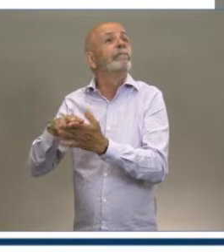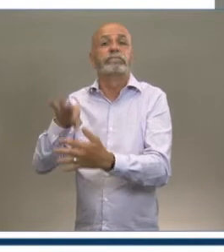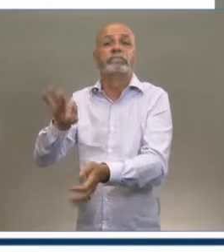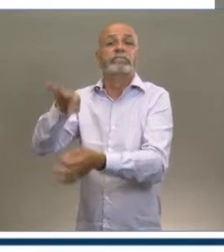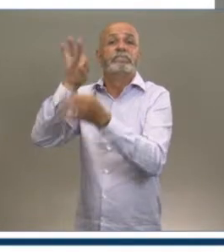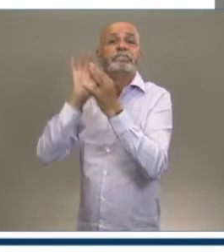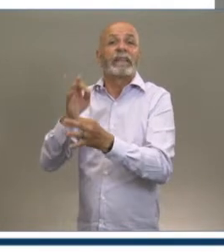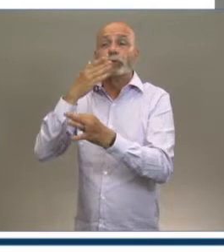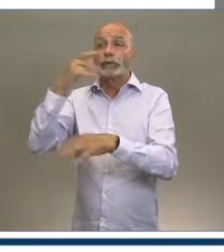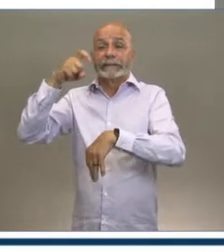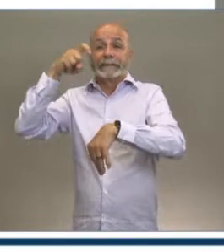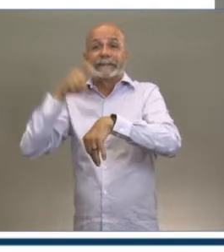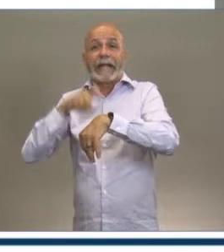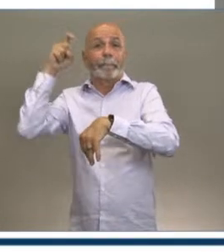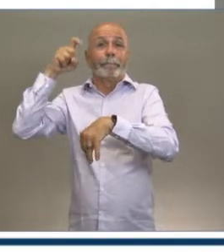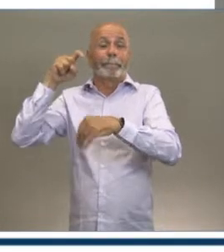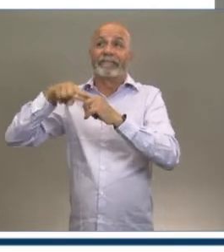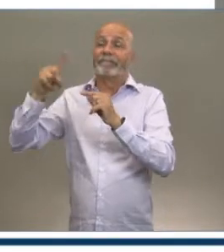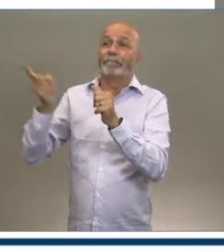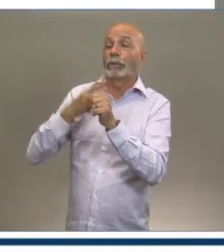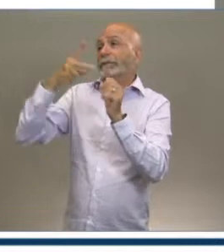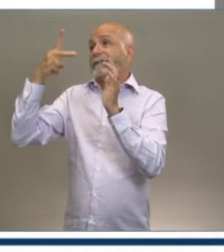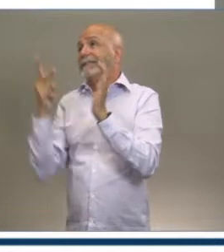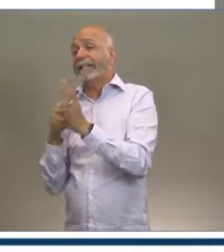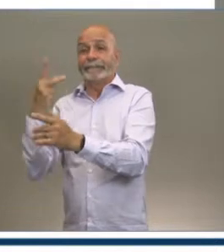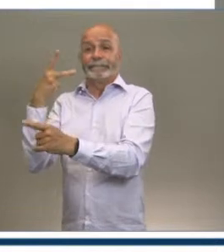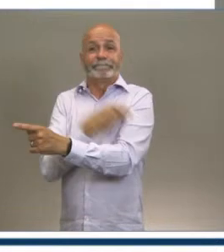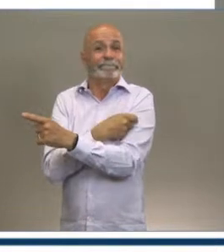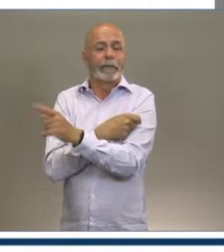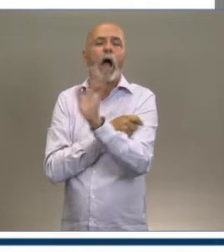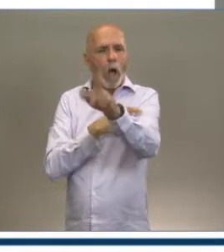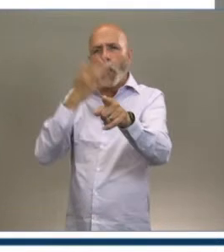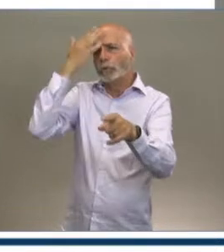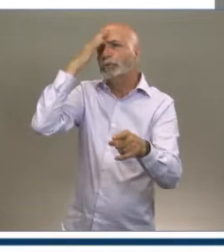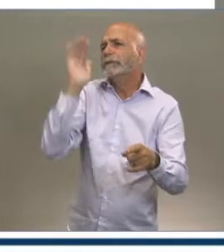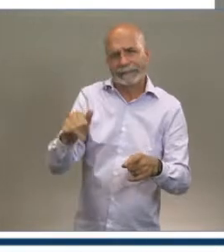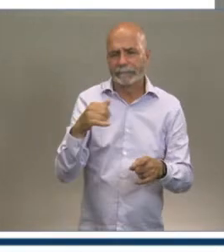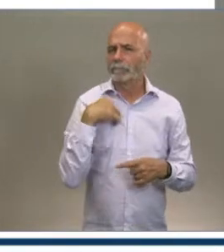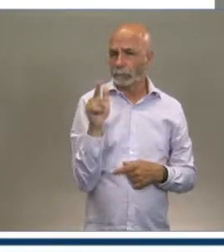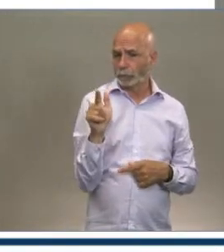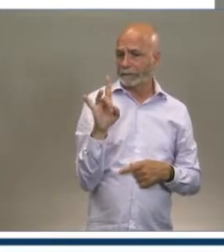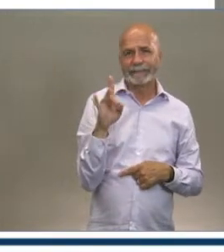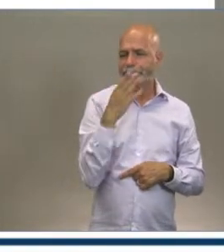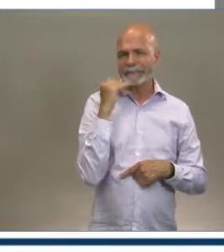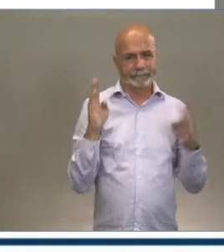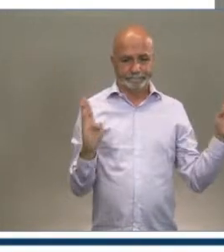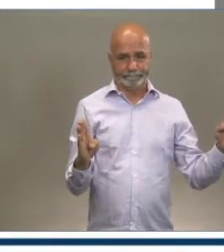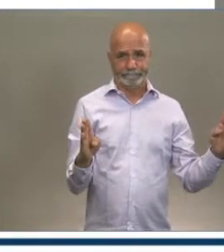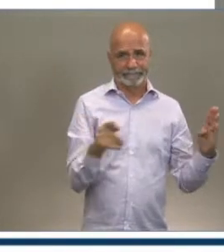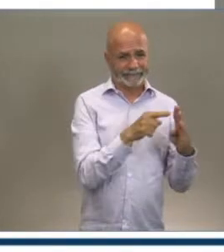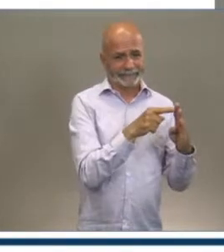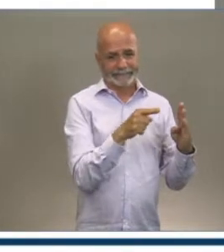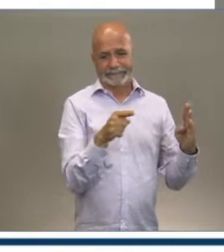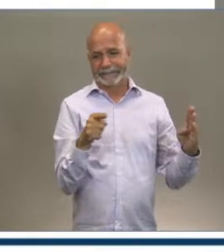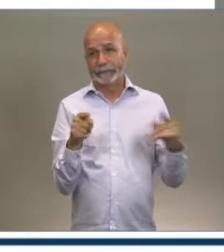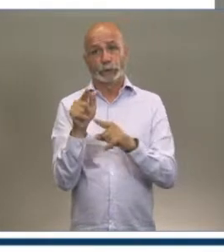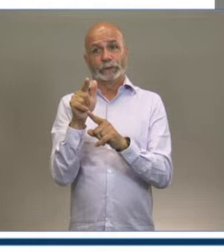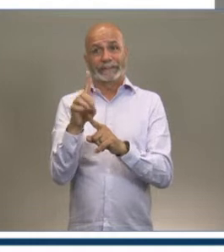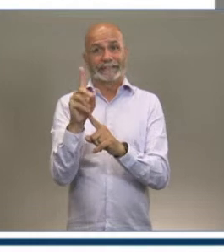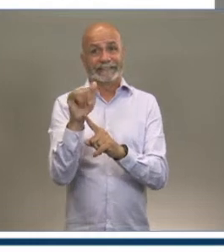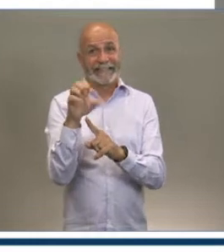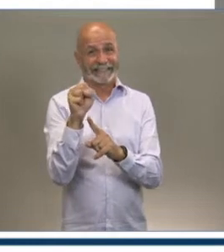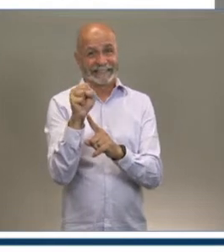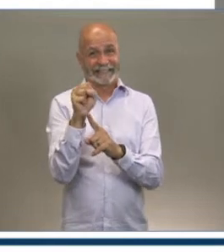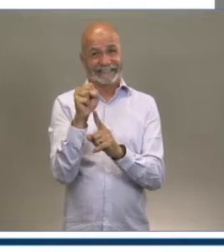first and second dose. So we know that the 28 days is the necessary minimum, and it's most important that we then get as